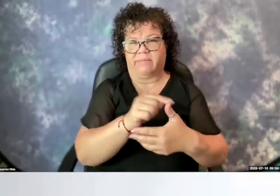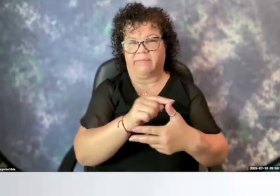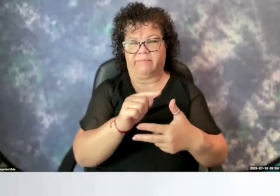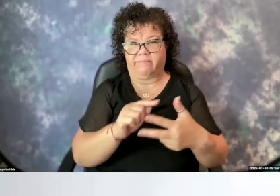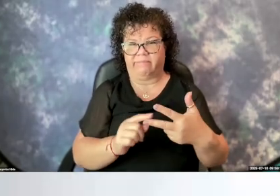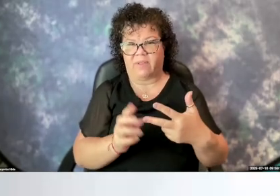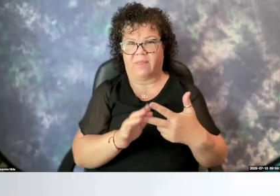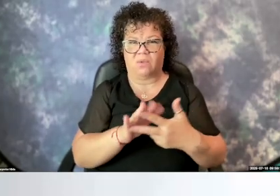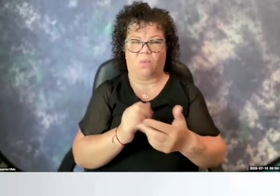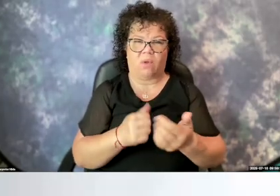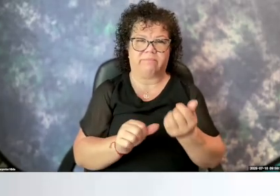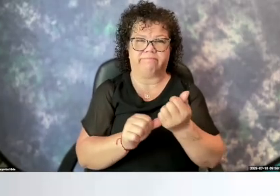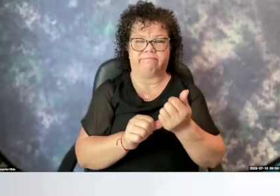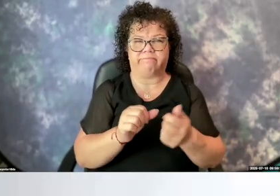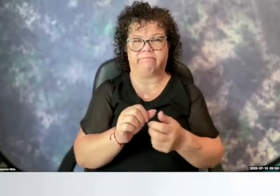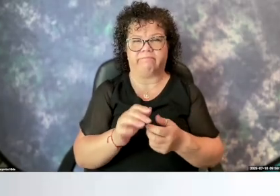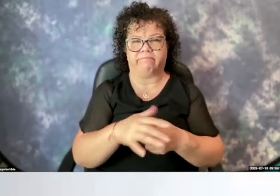question.